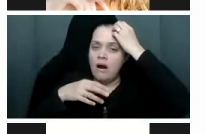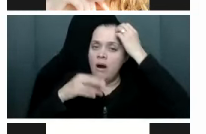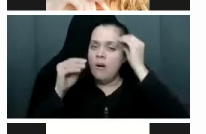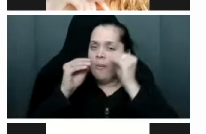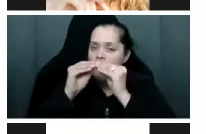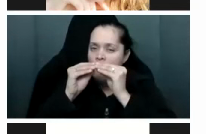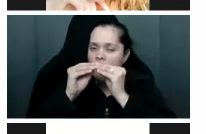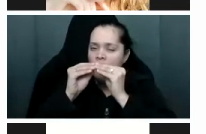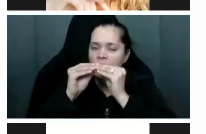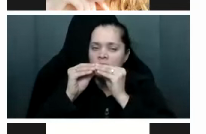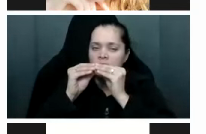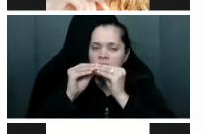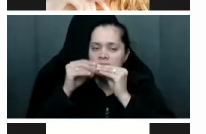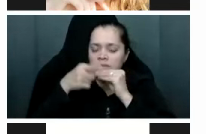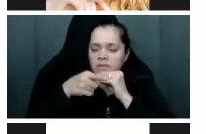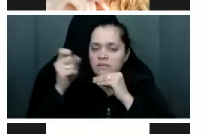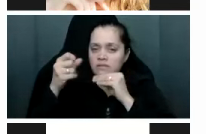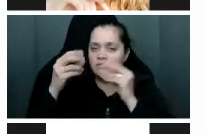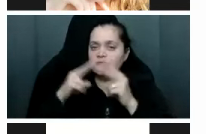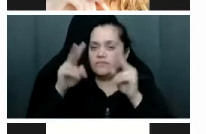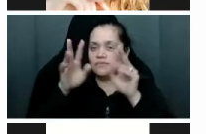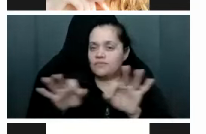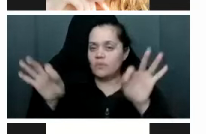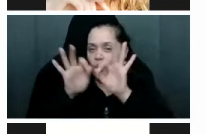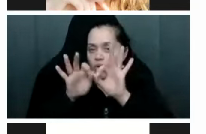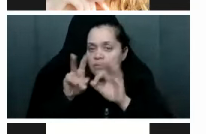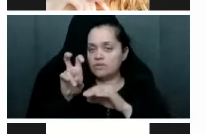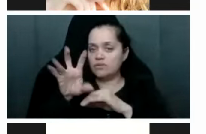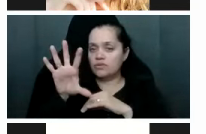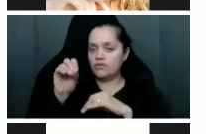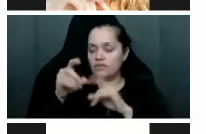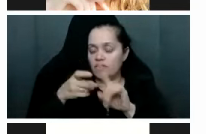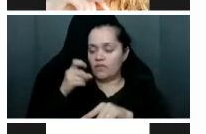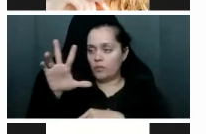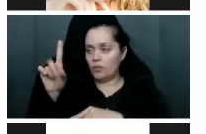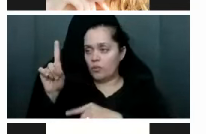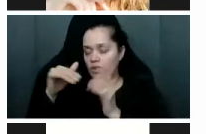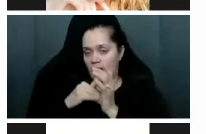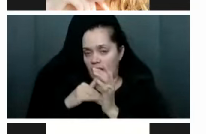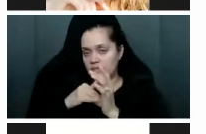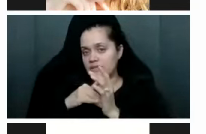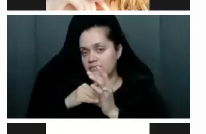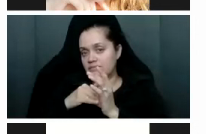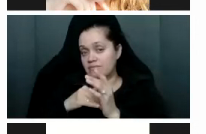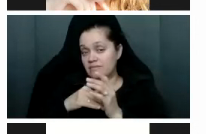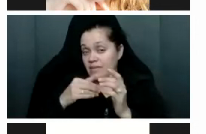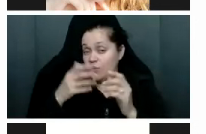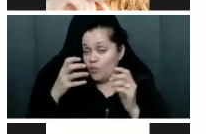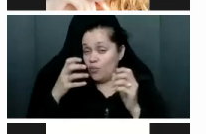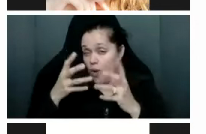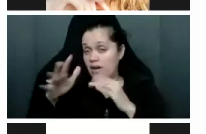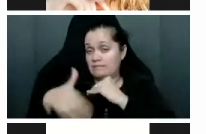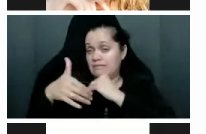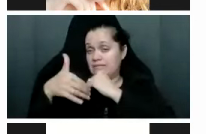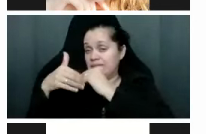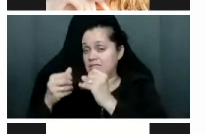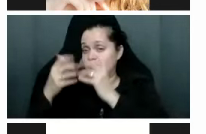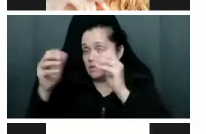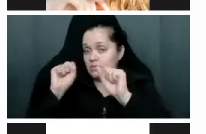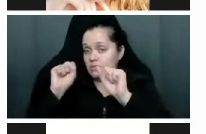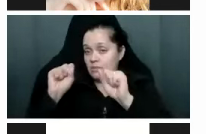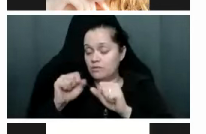but this is, yes, very important. It's 250 out of 1,000 points here. You want to get lots of those discussion